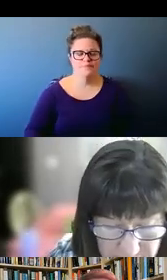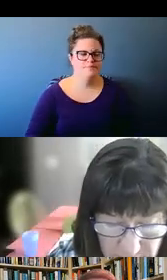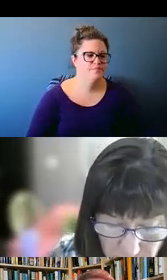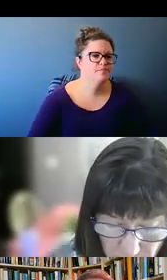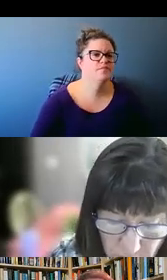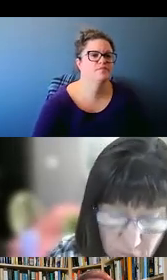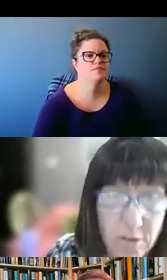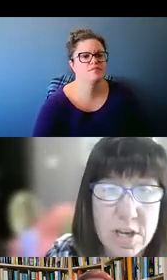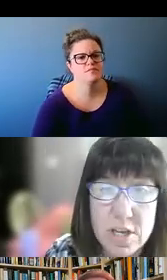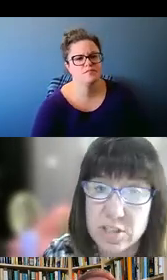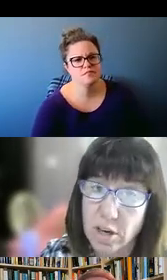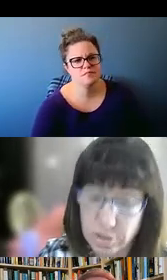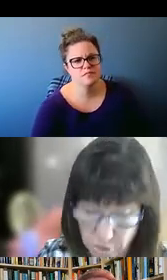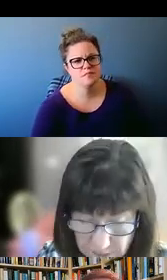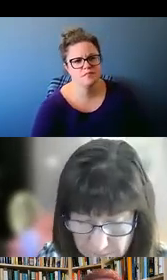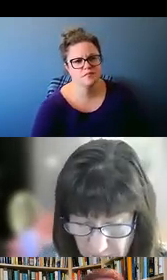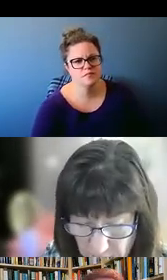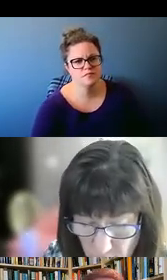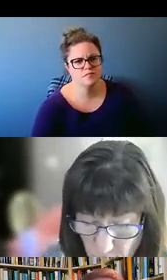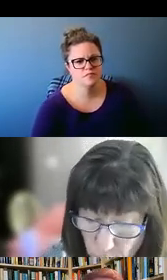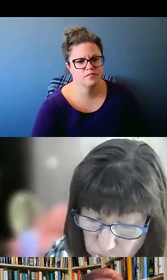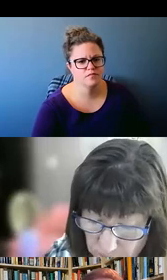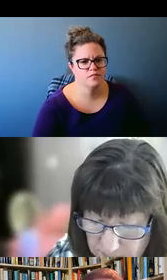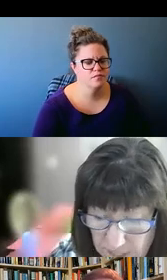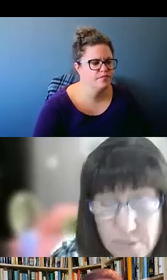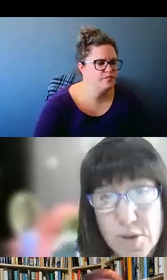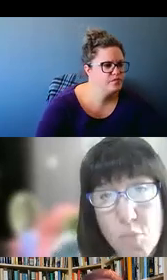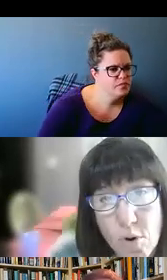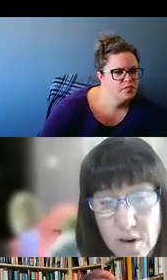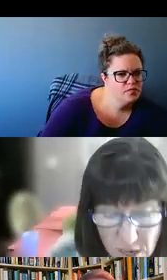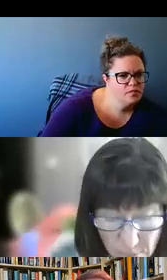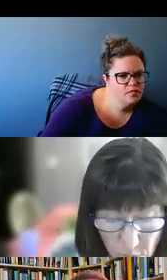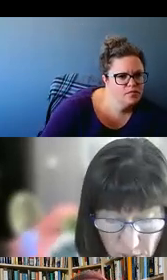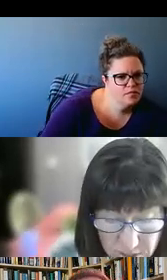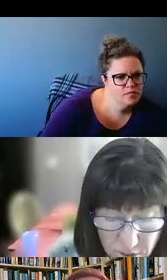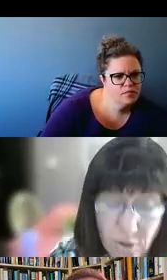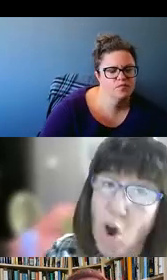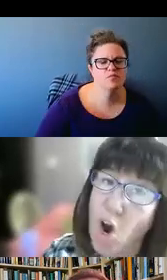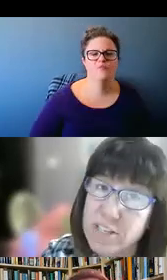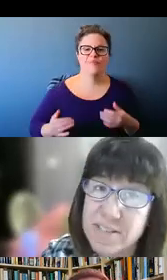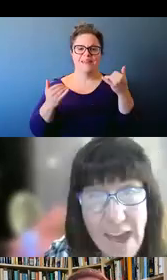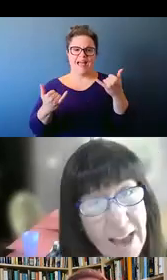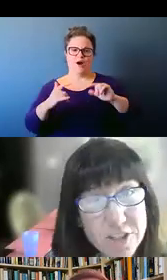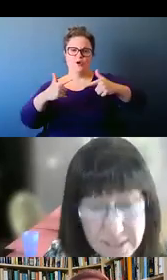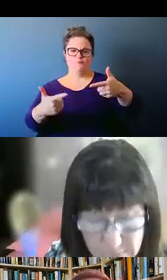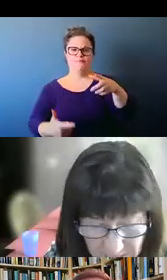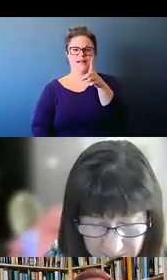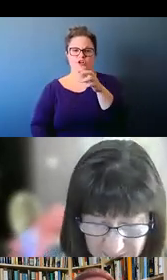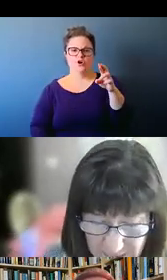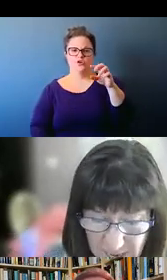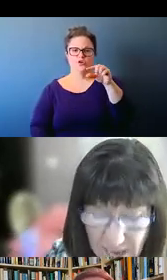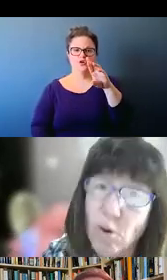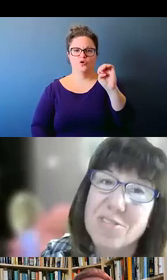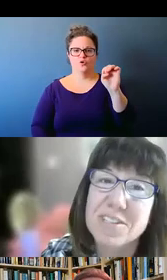I'd like to now turn it over to Dr. Greg Smith, who's going to tell us a bit more about what the term arts actually